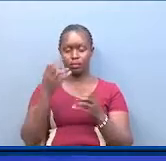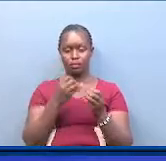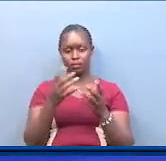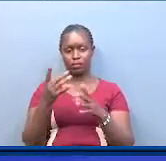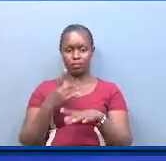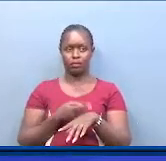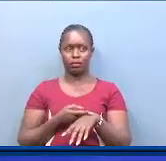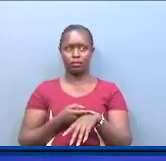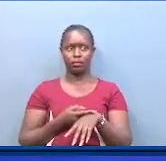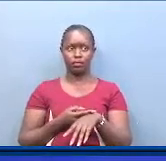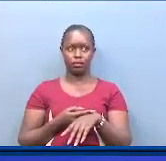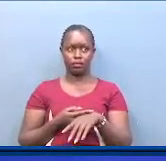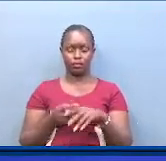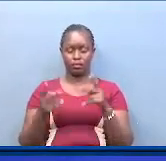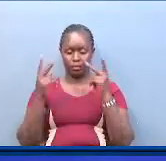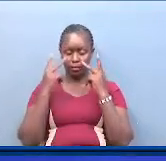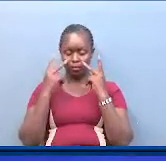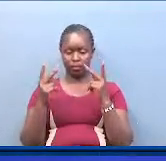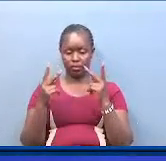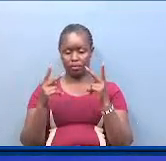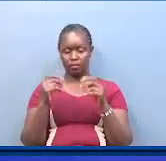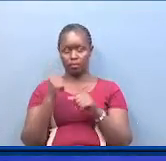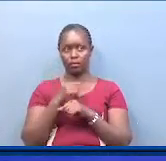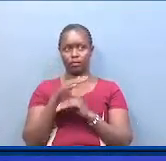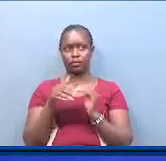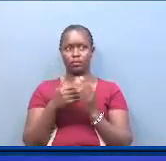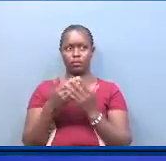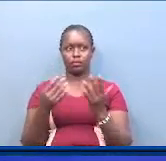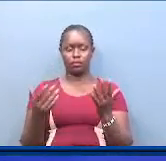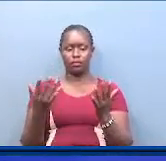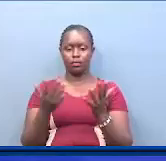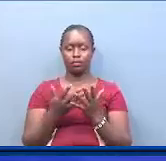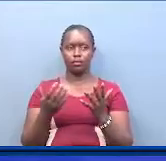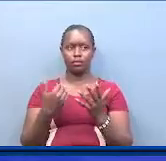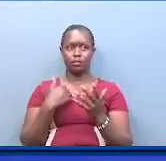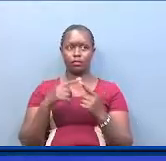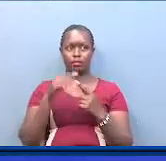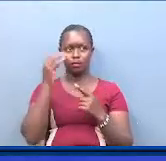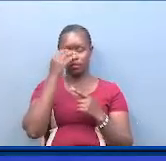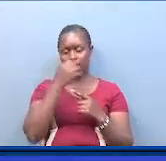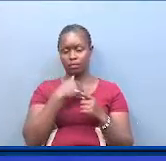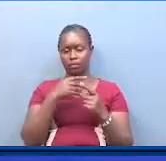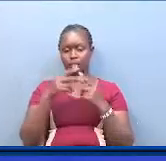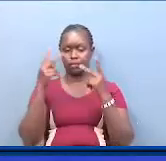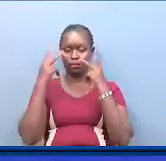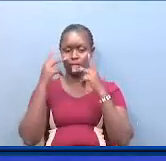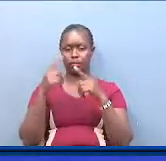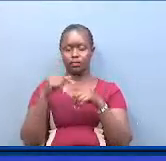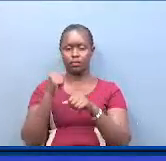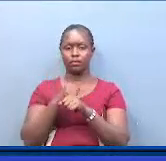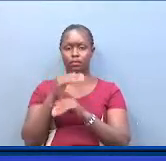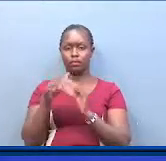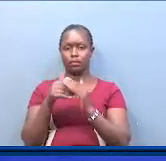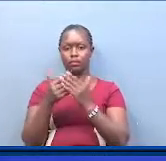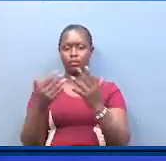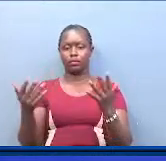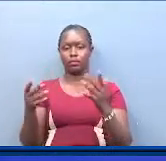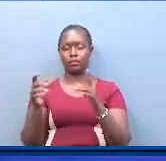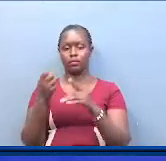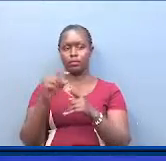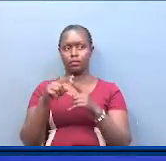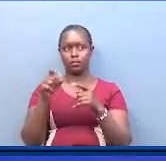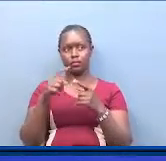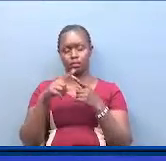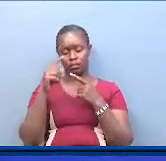times. You know, he has been seen doing all manner of things. Where has Martha Karua and Raila been seen doing all those kind of things? So we